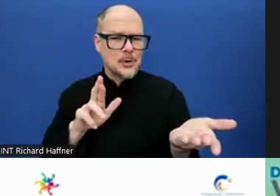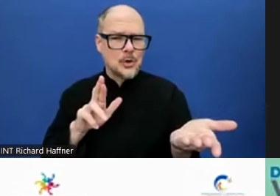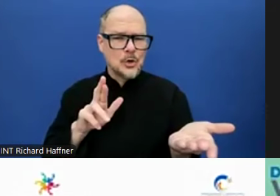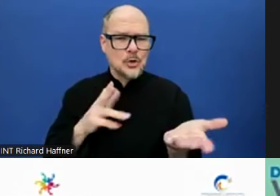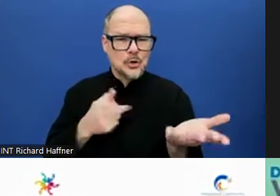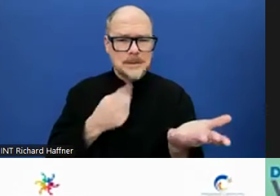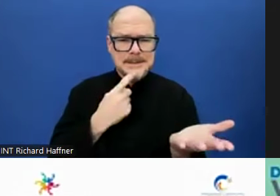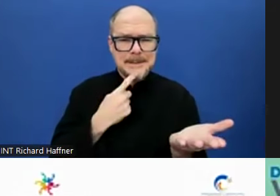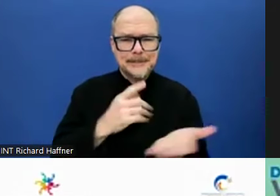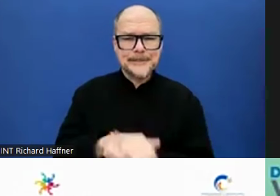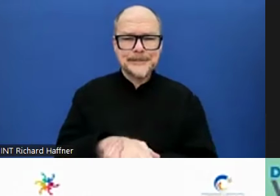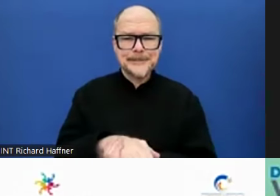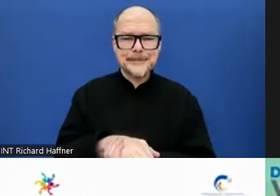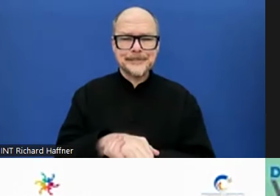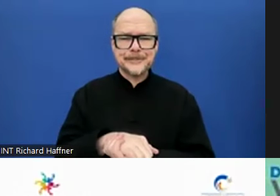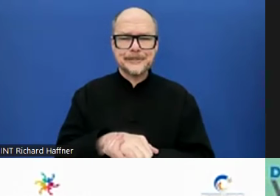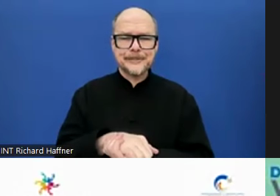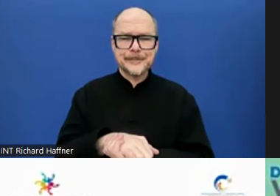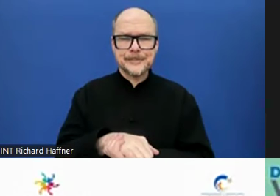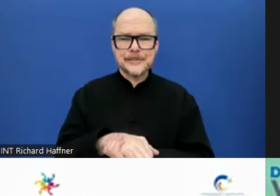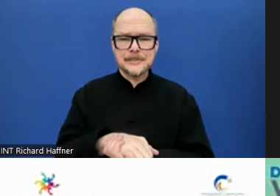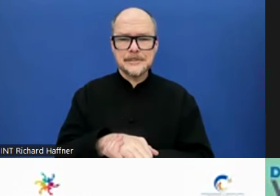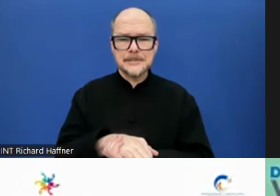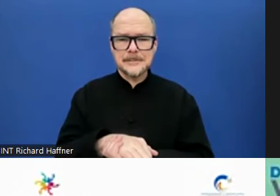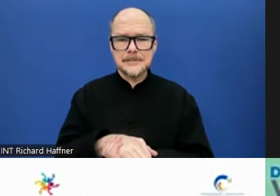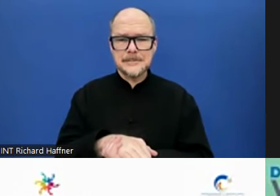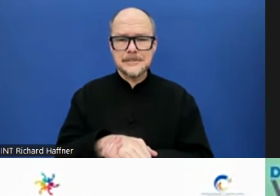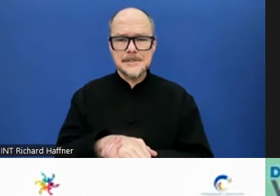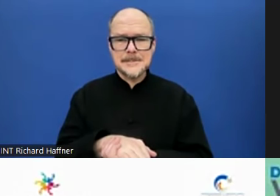share from OAH?